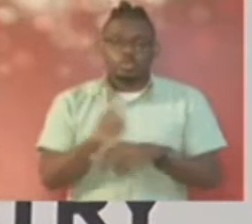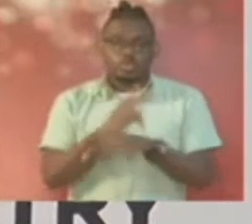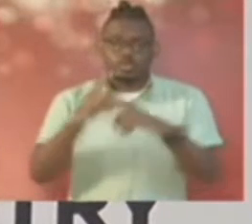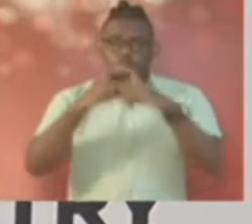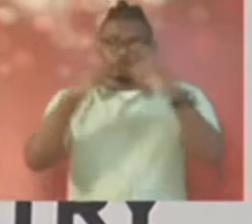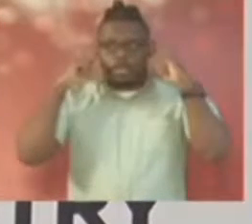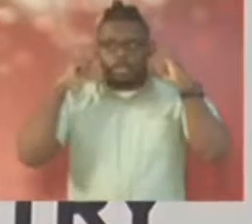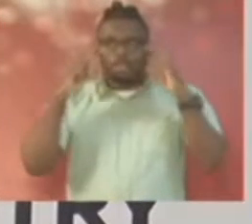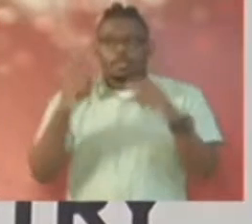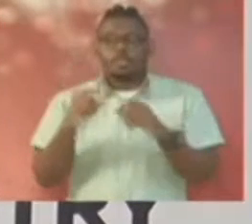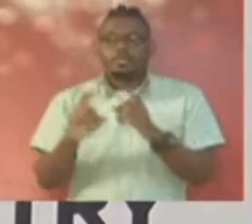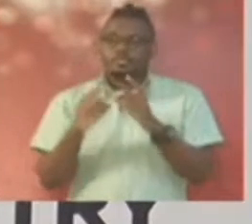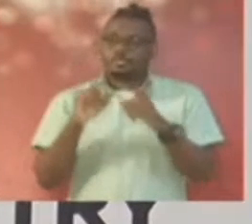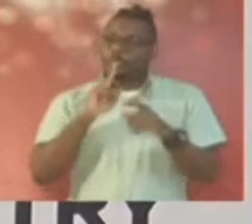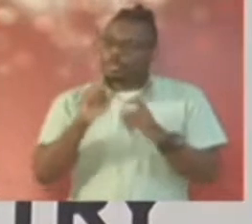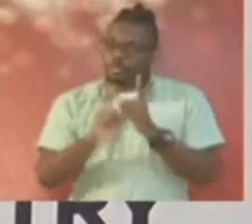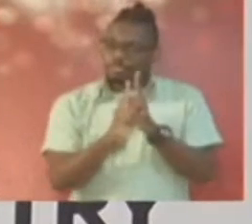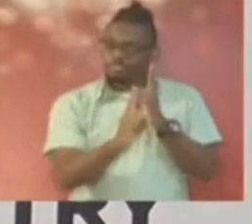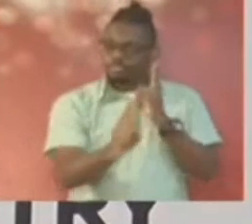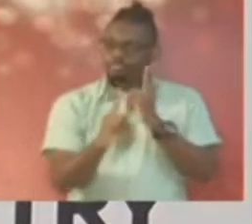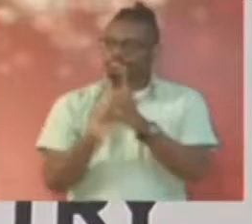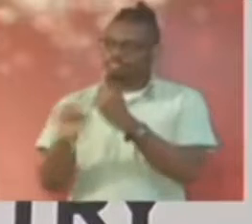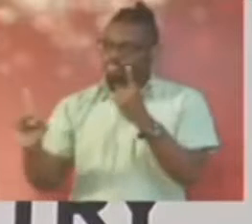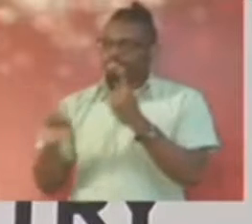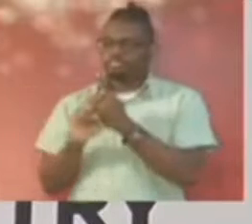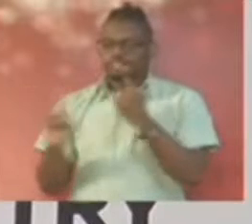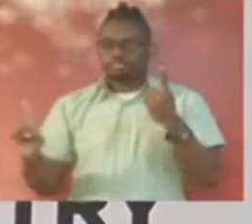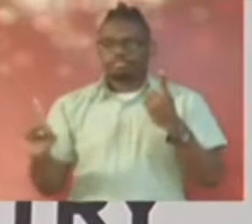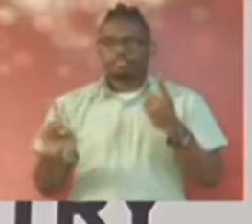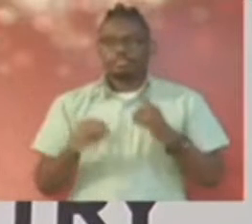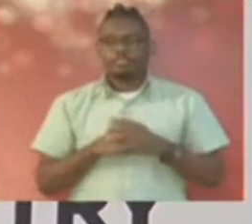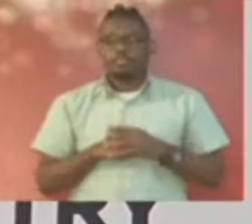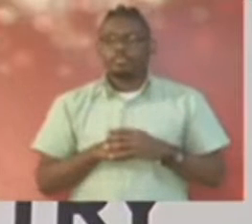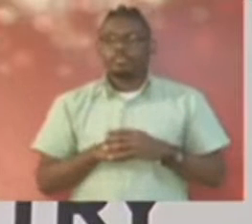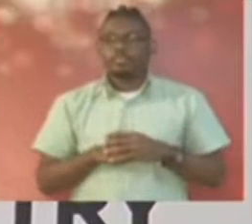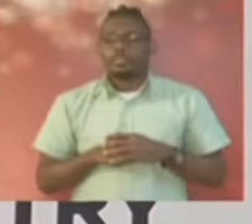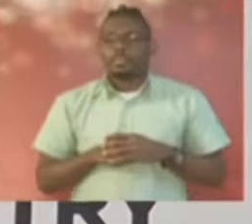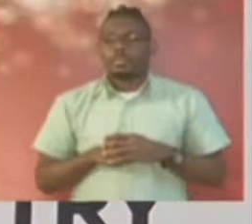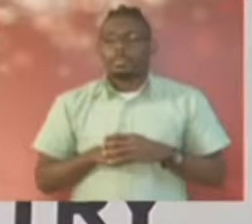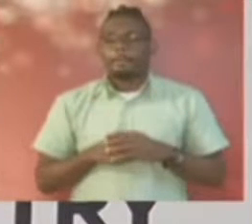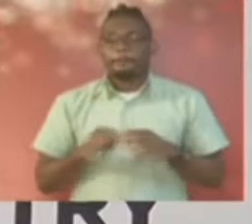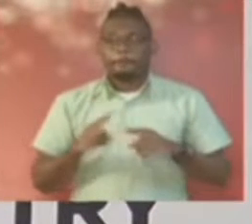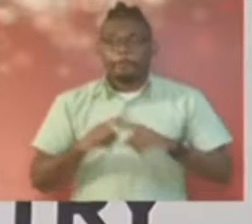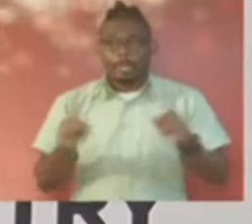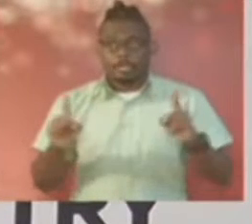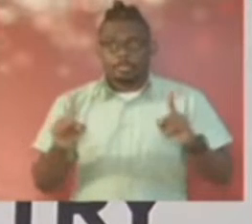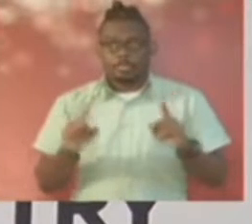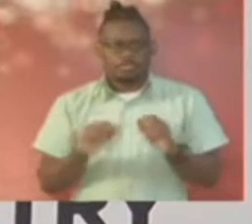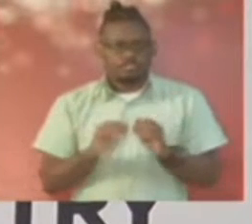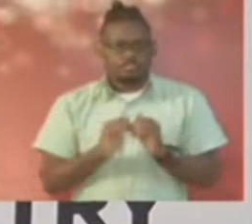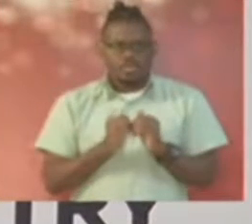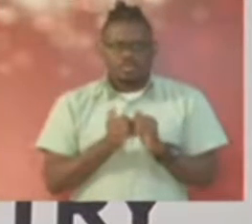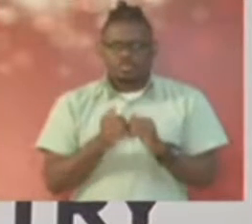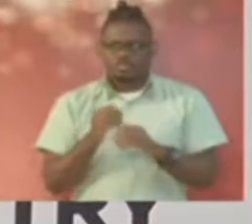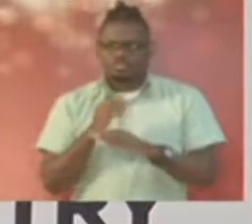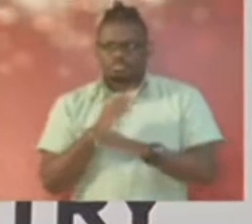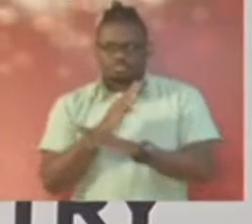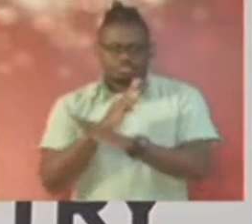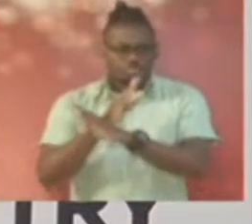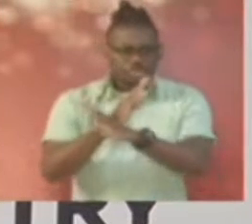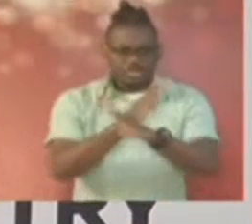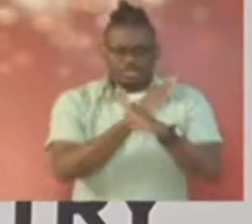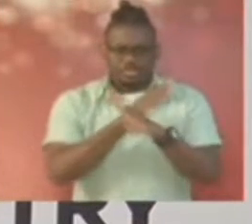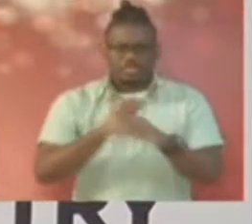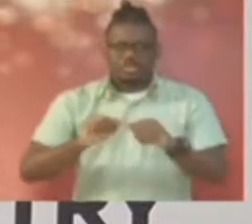and everything else that goes along with it. But of course, the premise of containment has always been, with community spread, to test